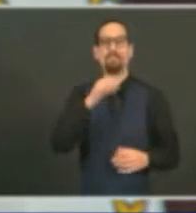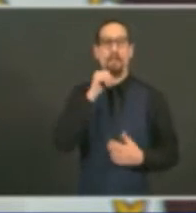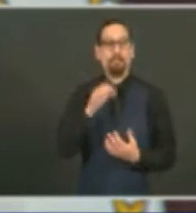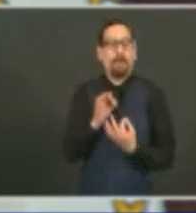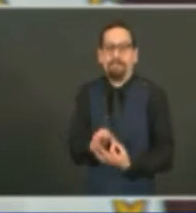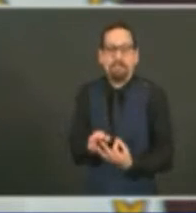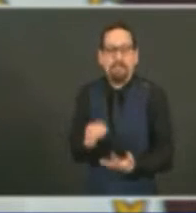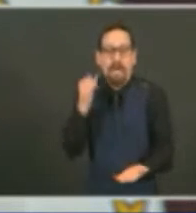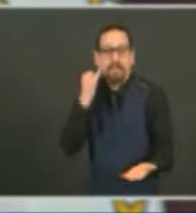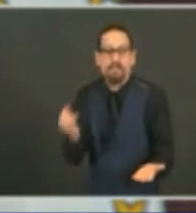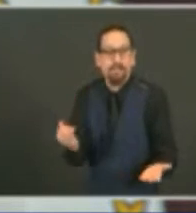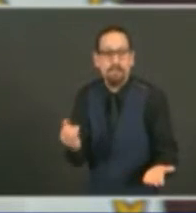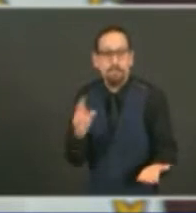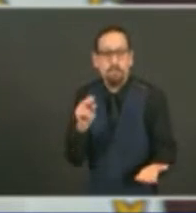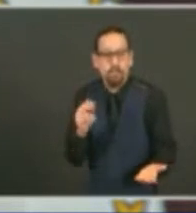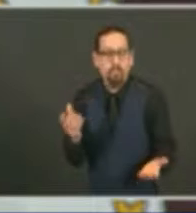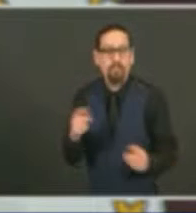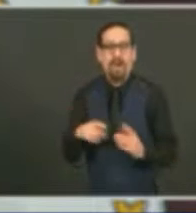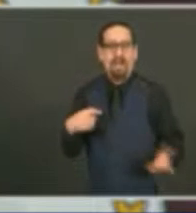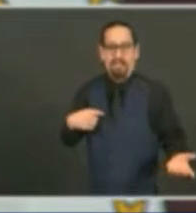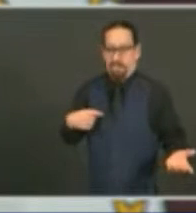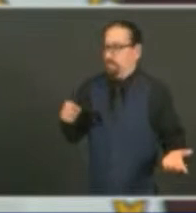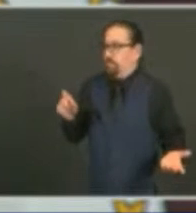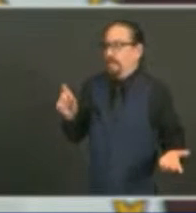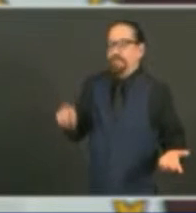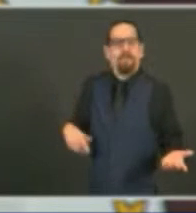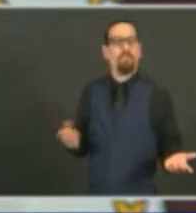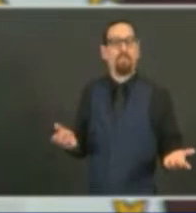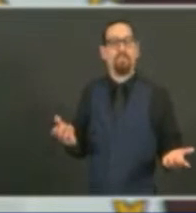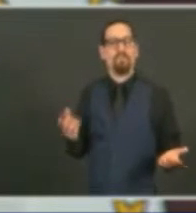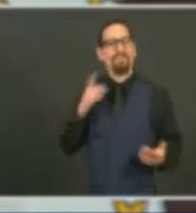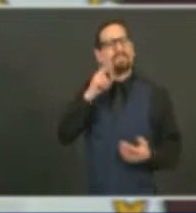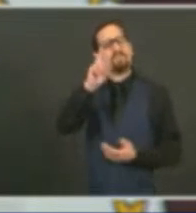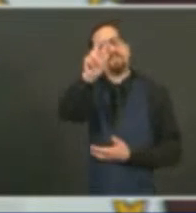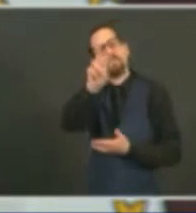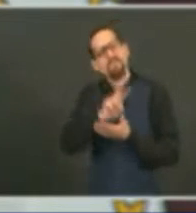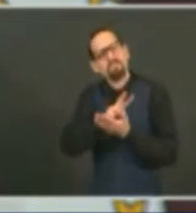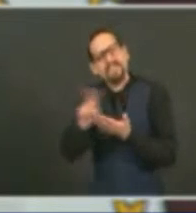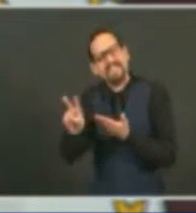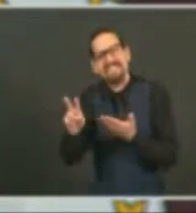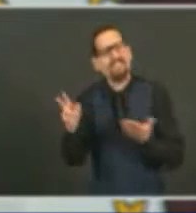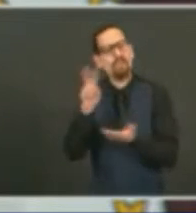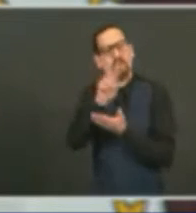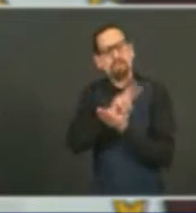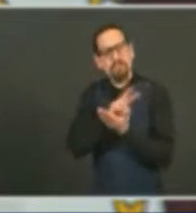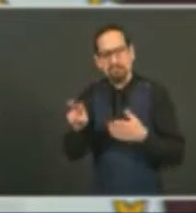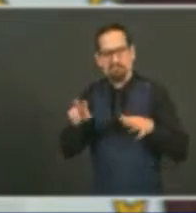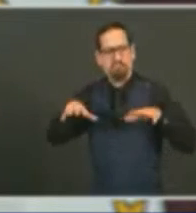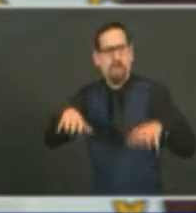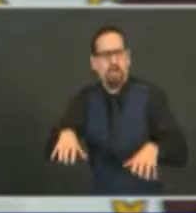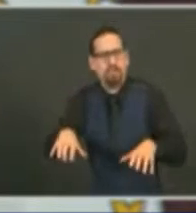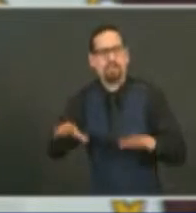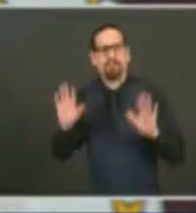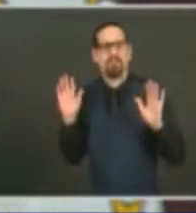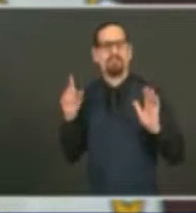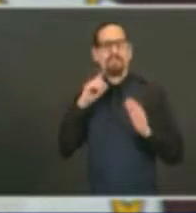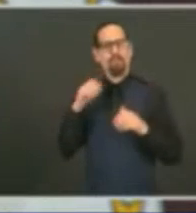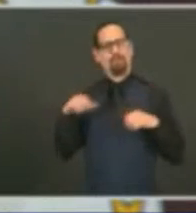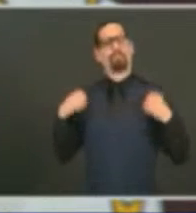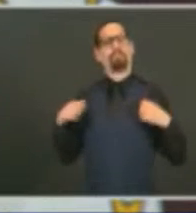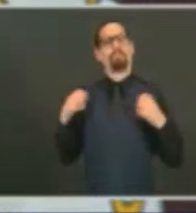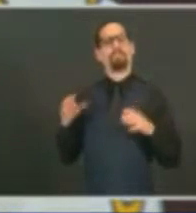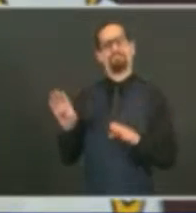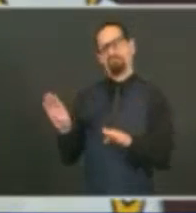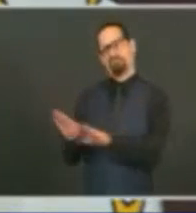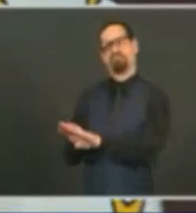But I felt it was necessary. And for that 2-week period, those gyms on the border come and get compensation